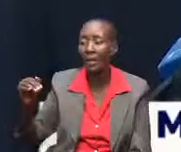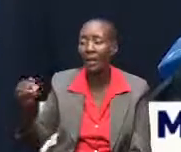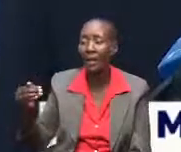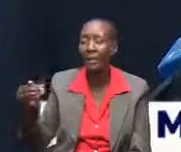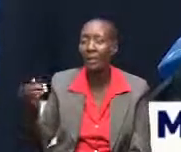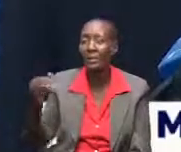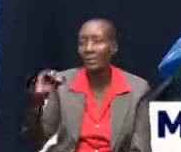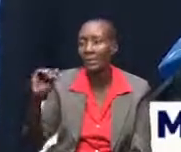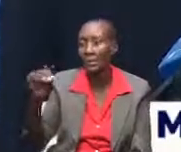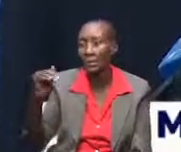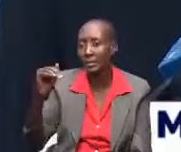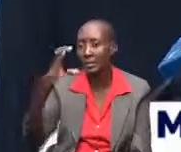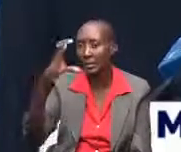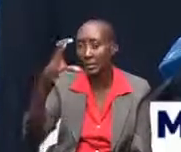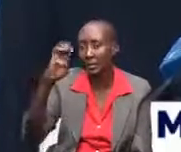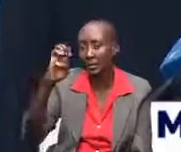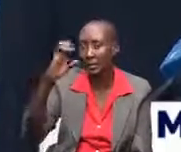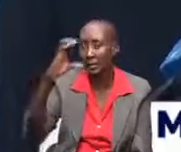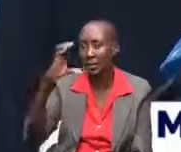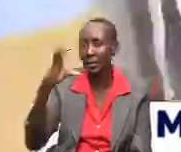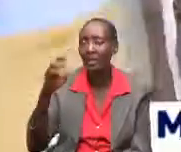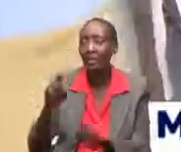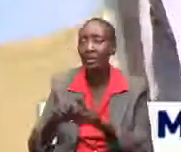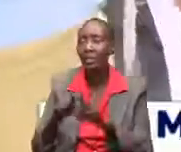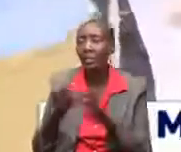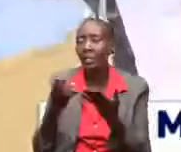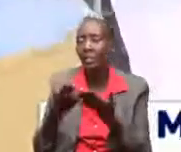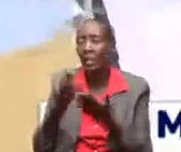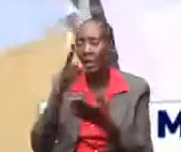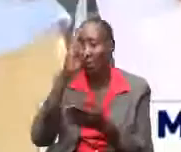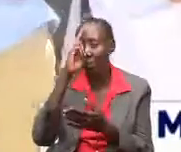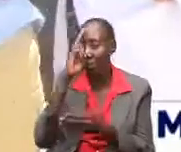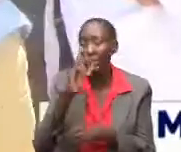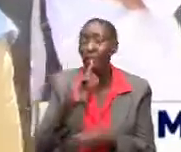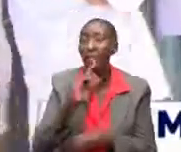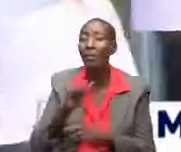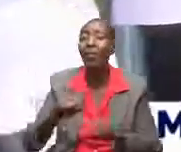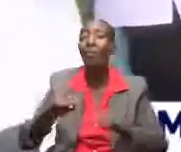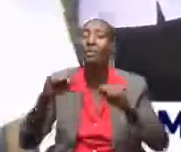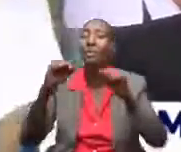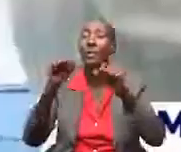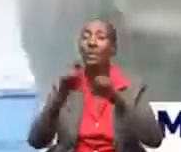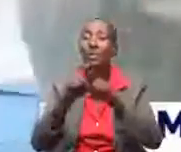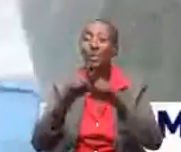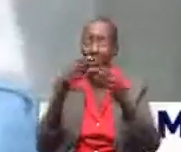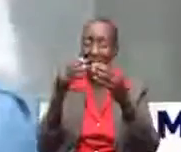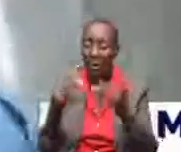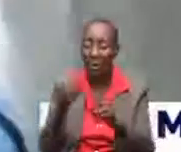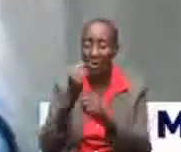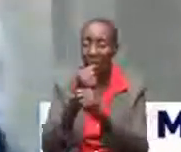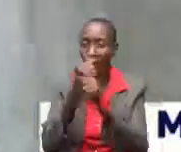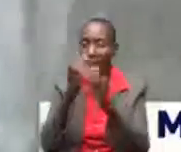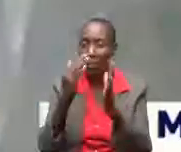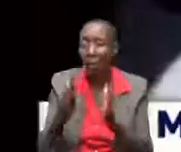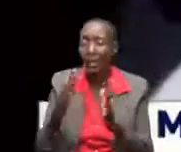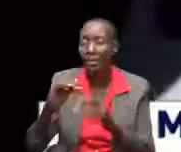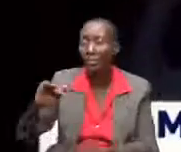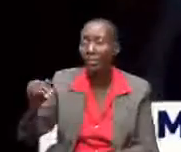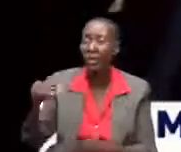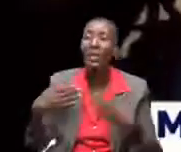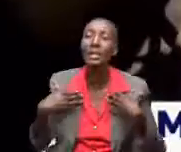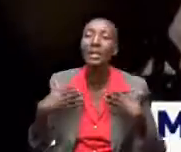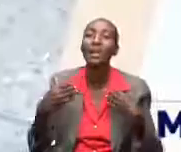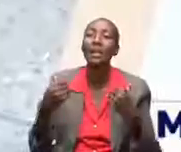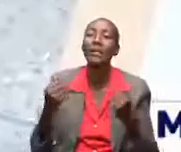Staff, and the County Police Commander. Kulingana na Oparanya, kwa sasa, wafanyakazi wa county wa afya wamepokea